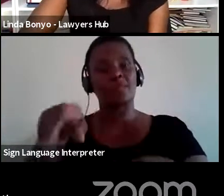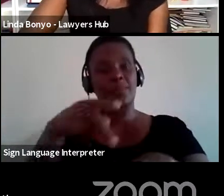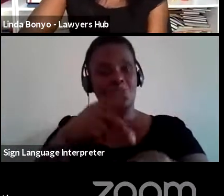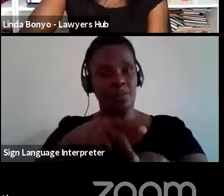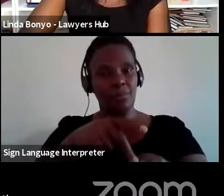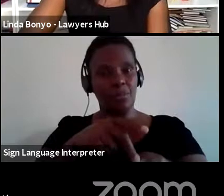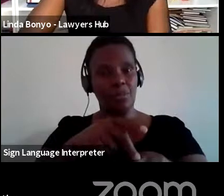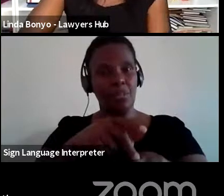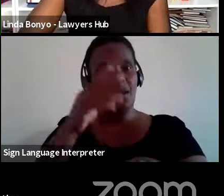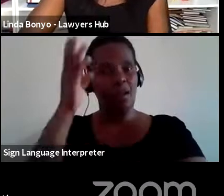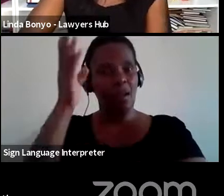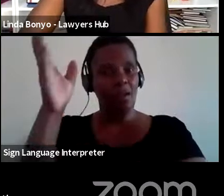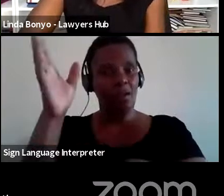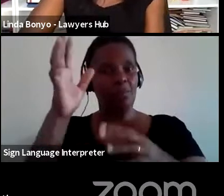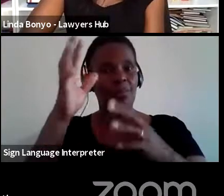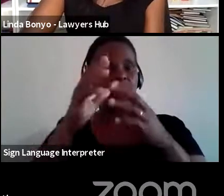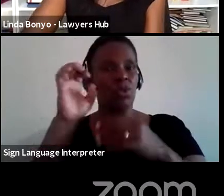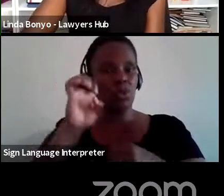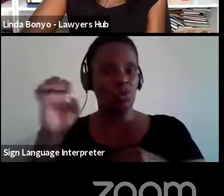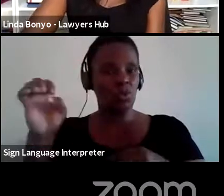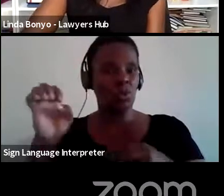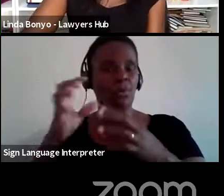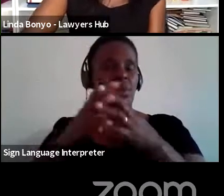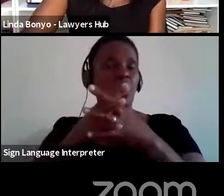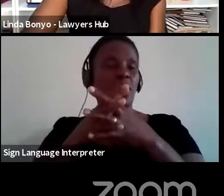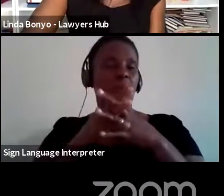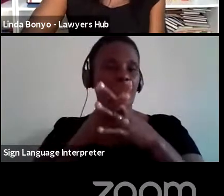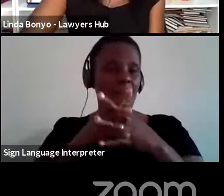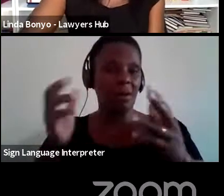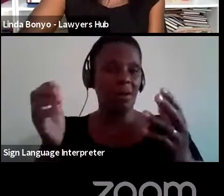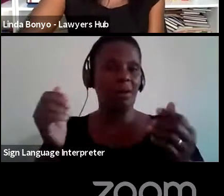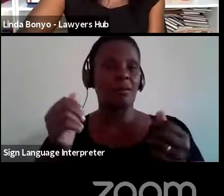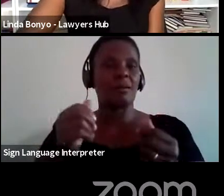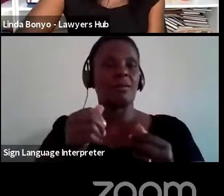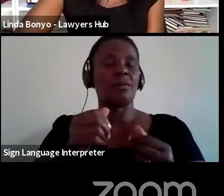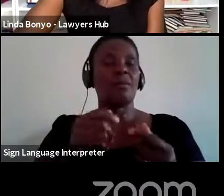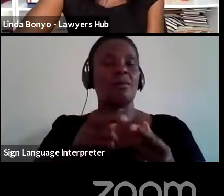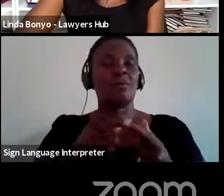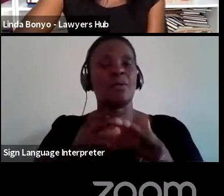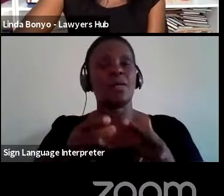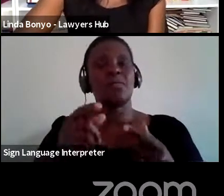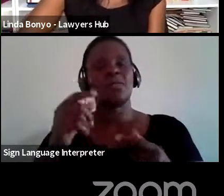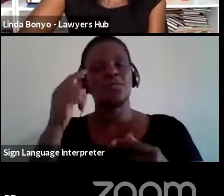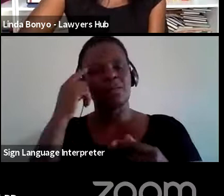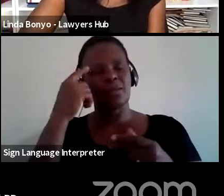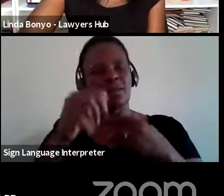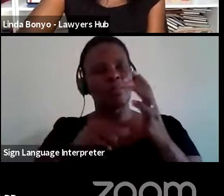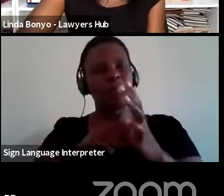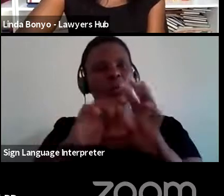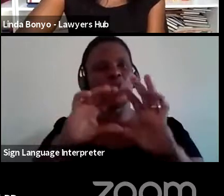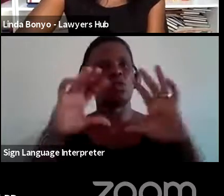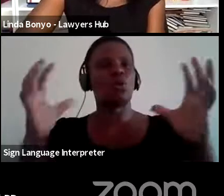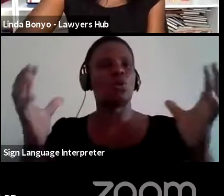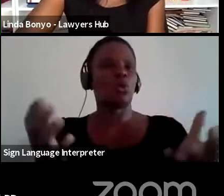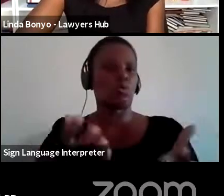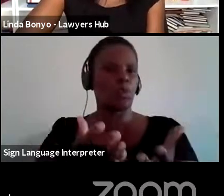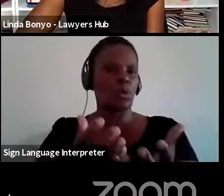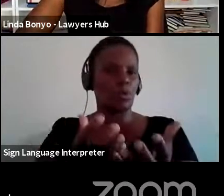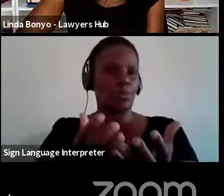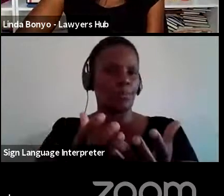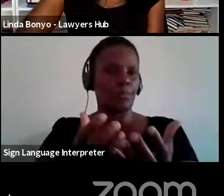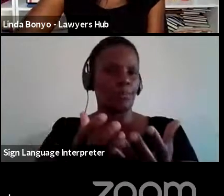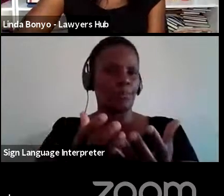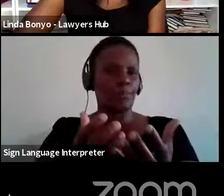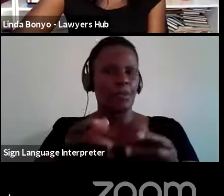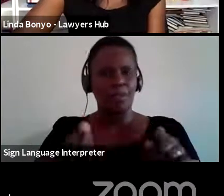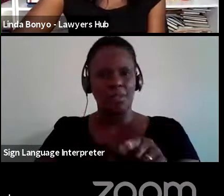and Australia, and that they did not necessarily reflect a global perspective. And one of the things we very much